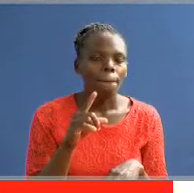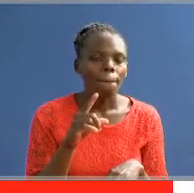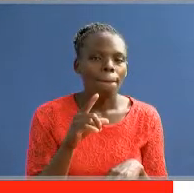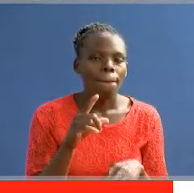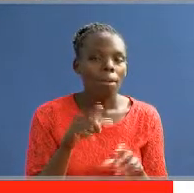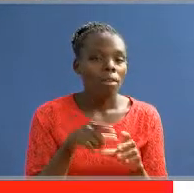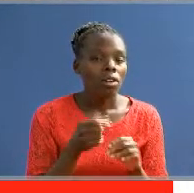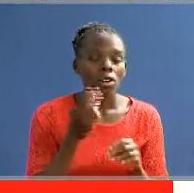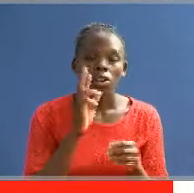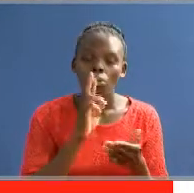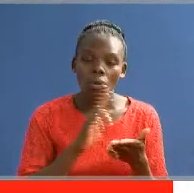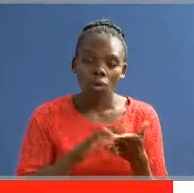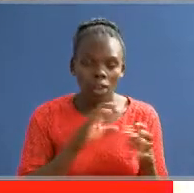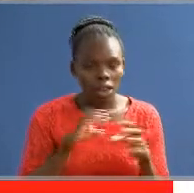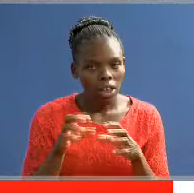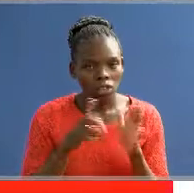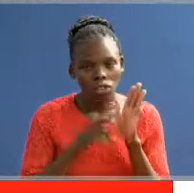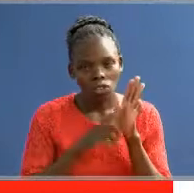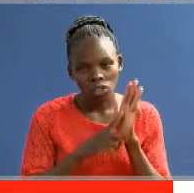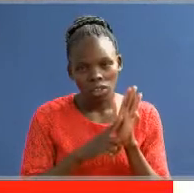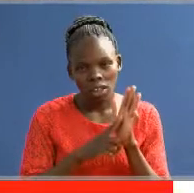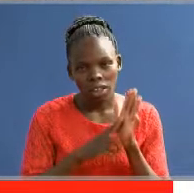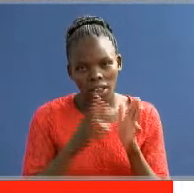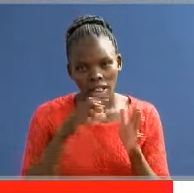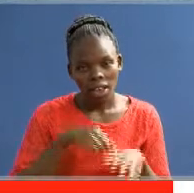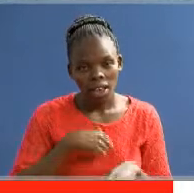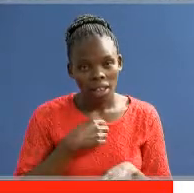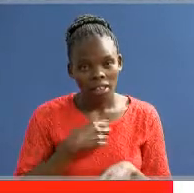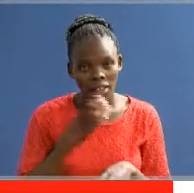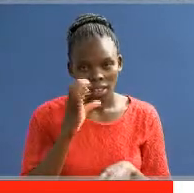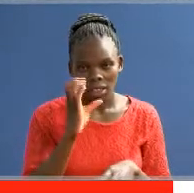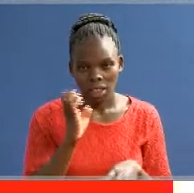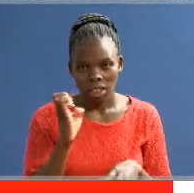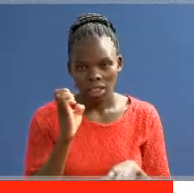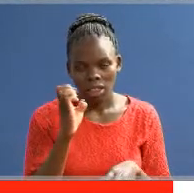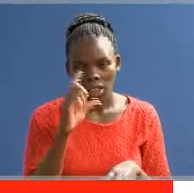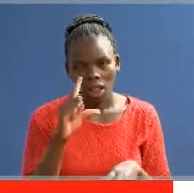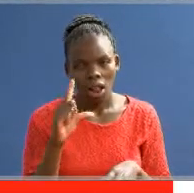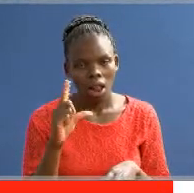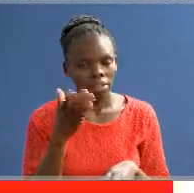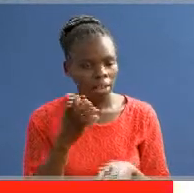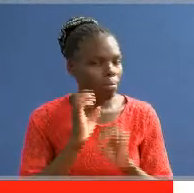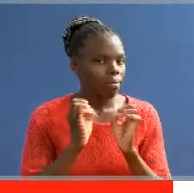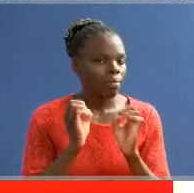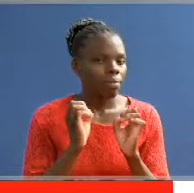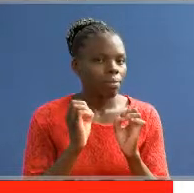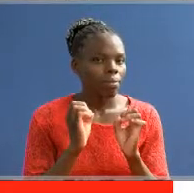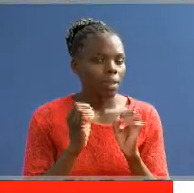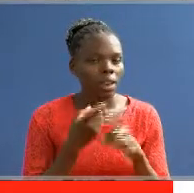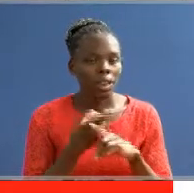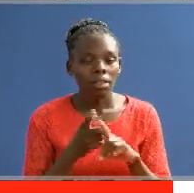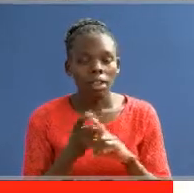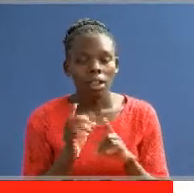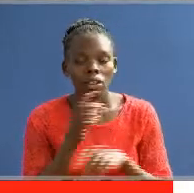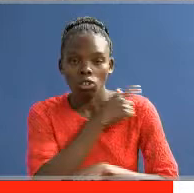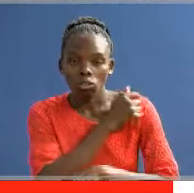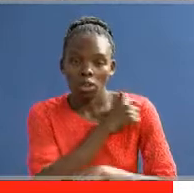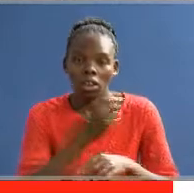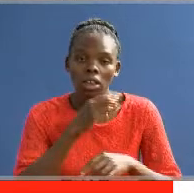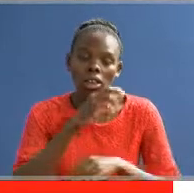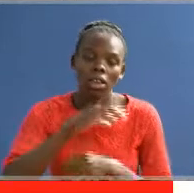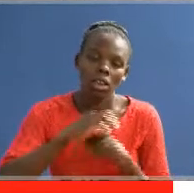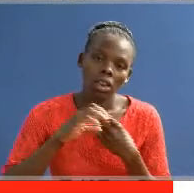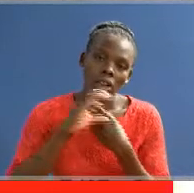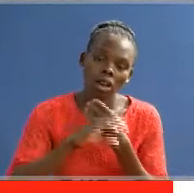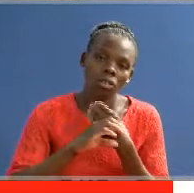histology report done, which showed that there were no cancer cells. All this preceded treatment at various hospitals in the